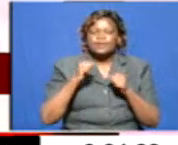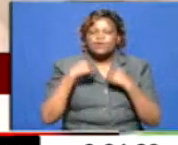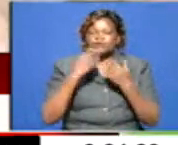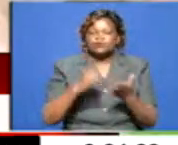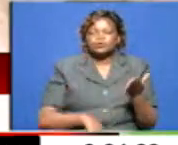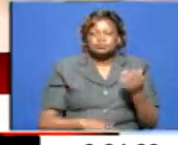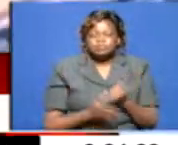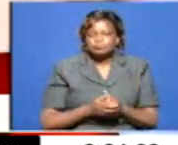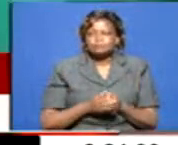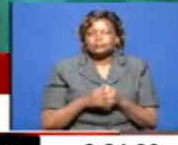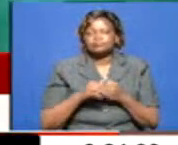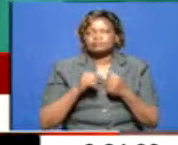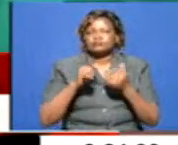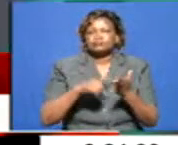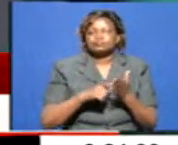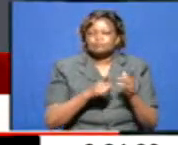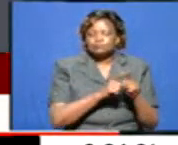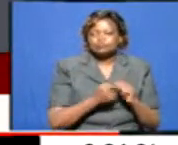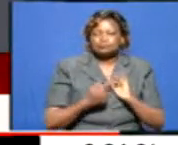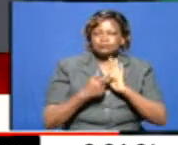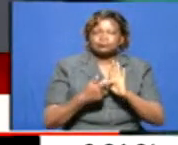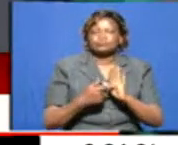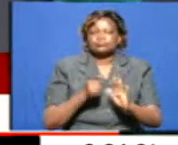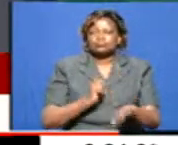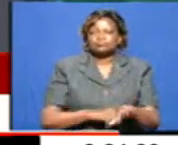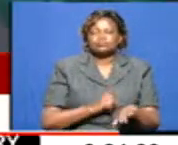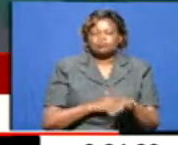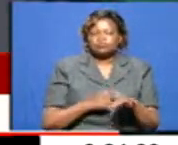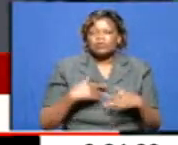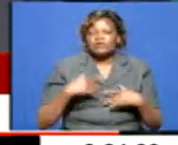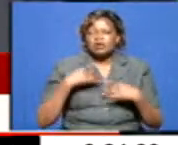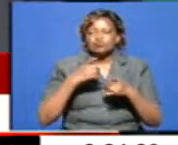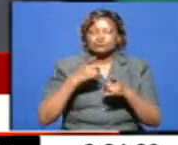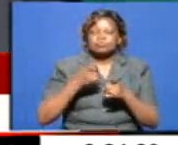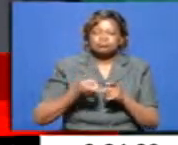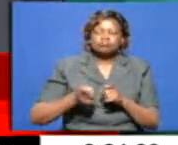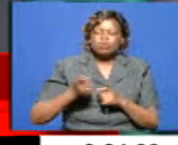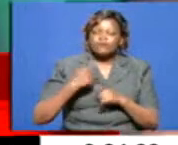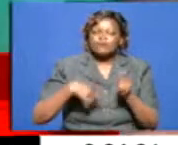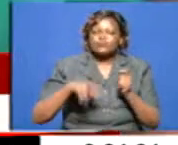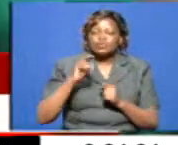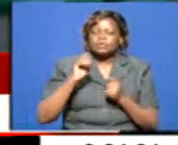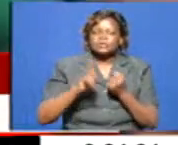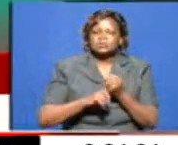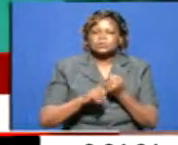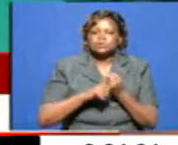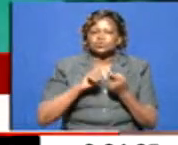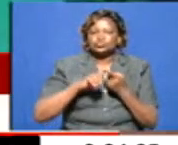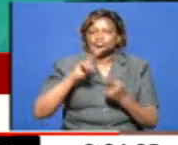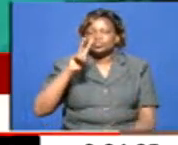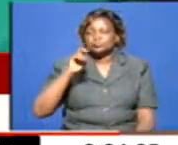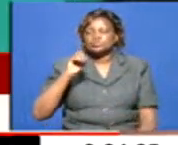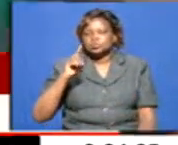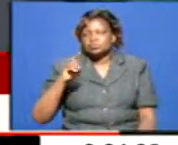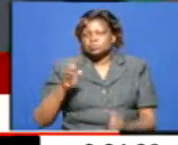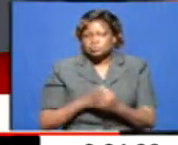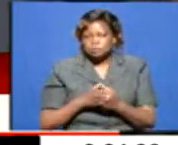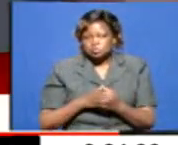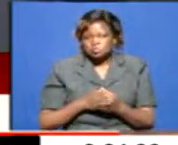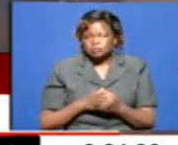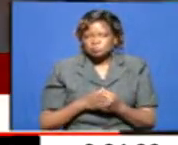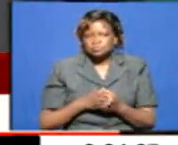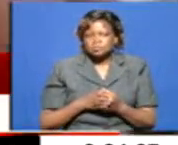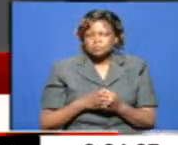credit, as was evident during the period of interest rate caps from 2016 to 2019. Regina